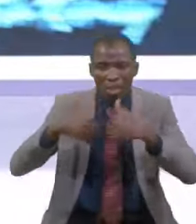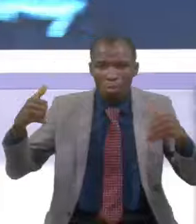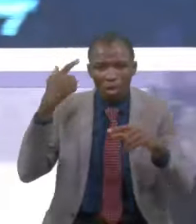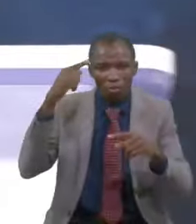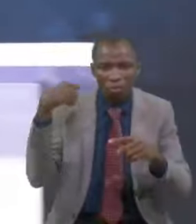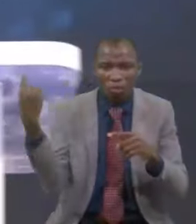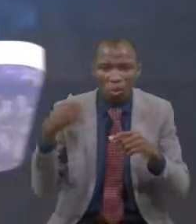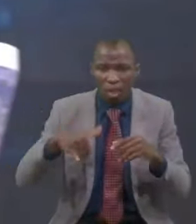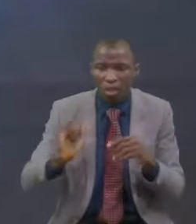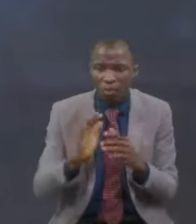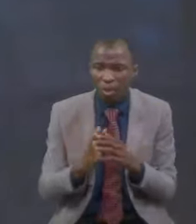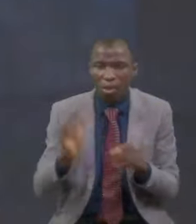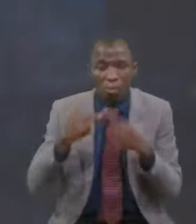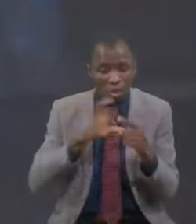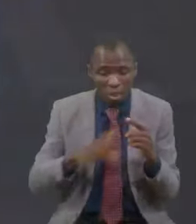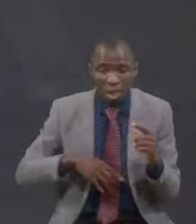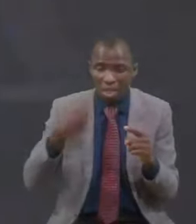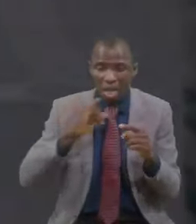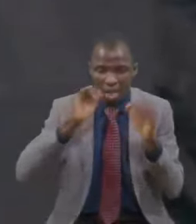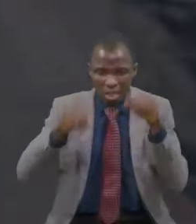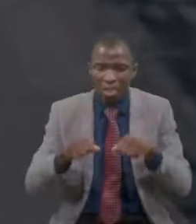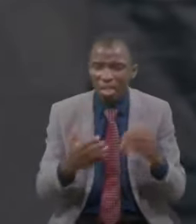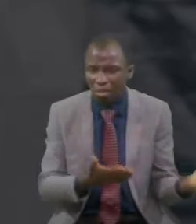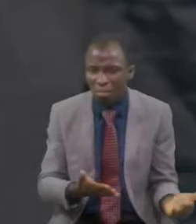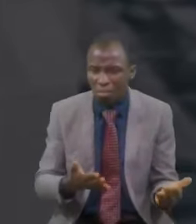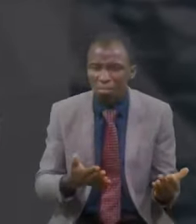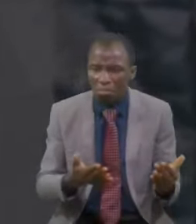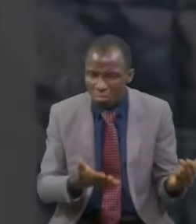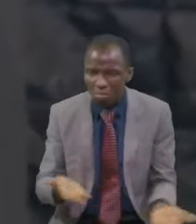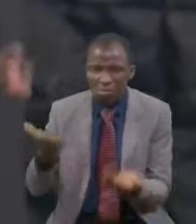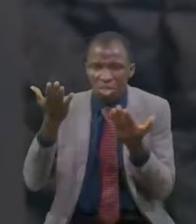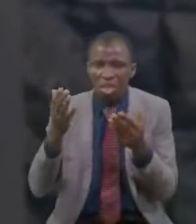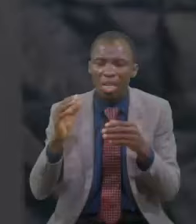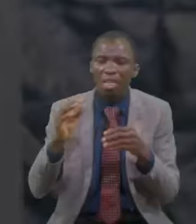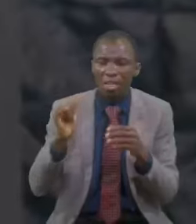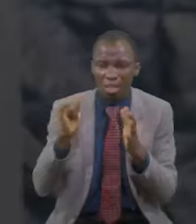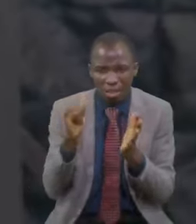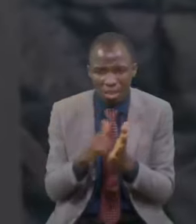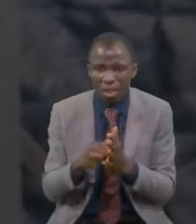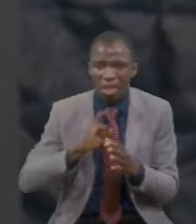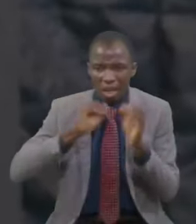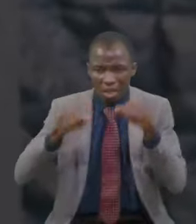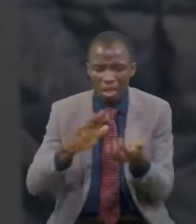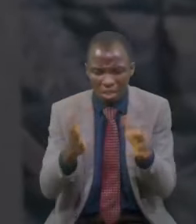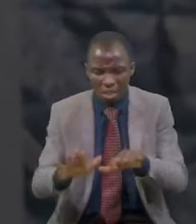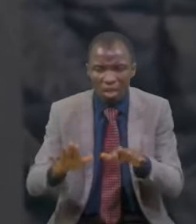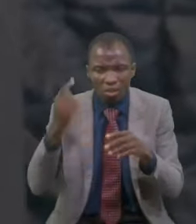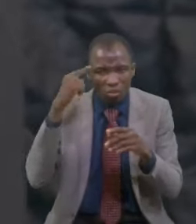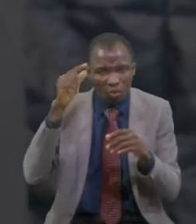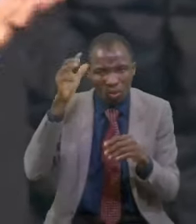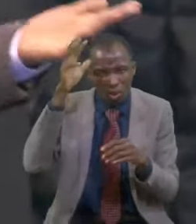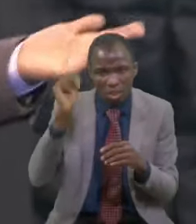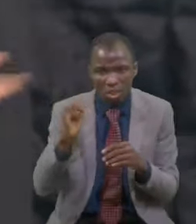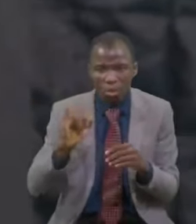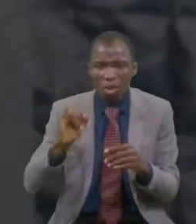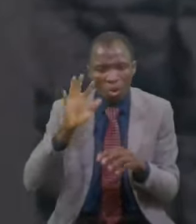bear that and then die for him. On the third day, I rise again. And